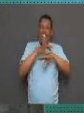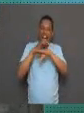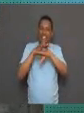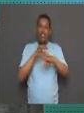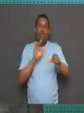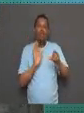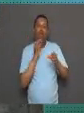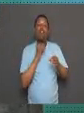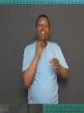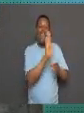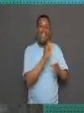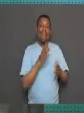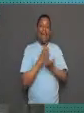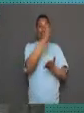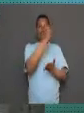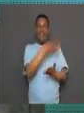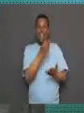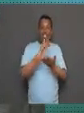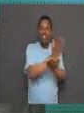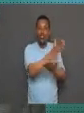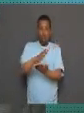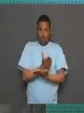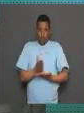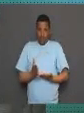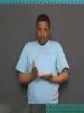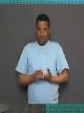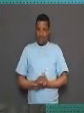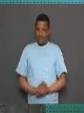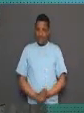property rights and distribution.